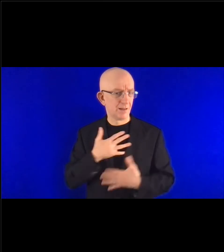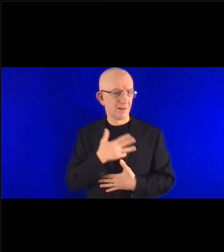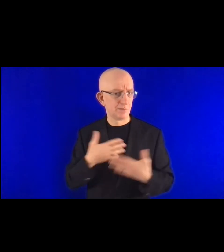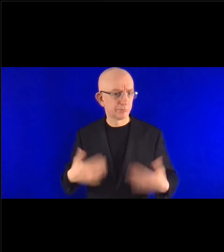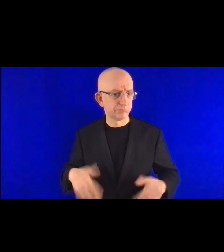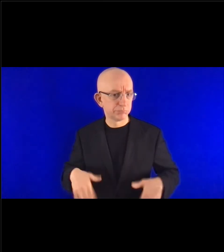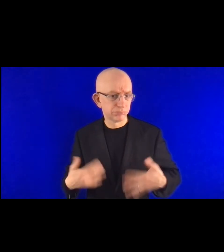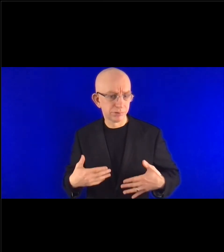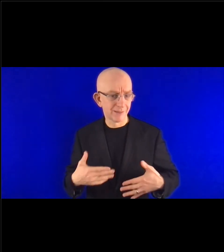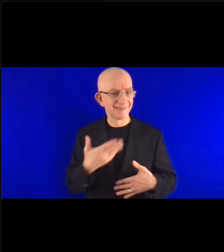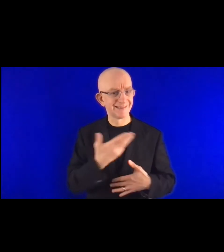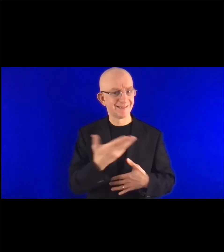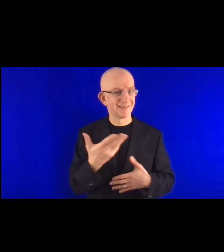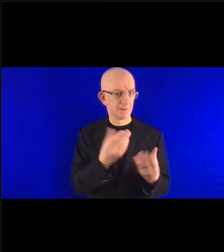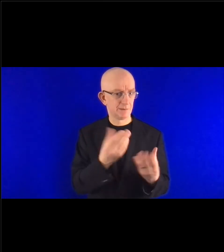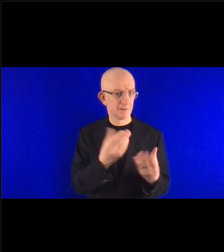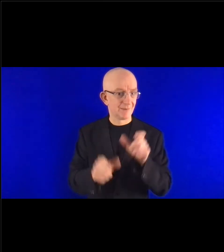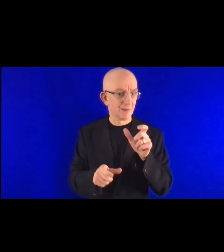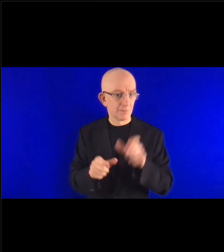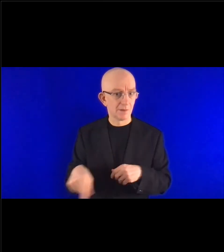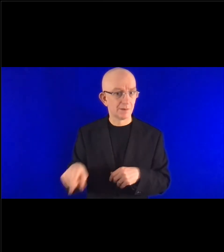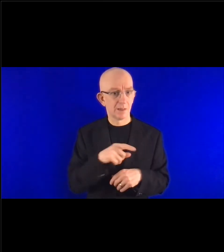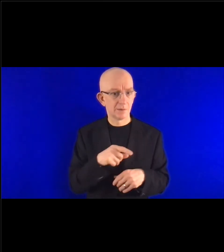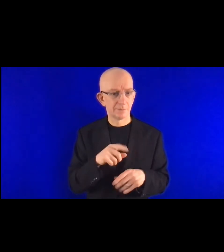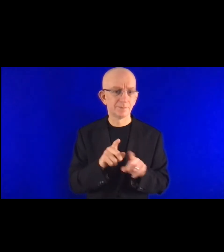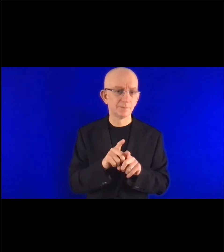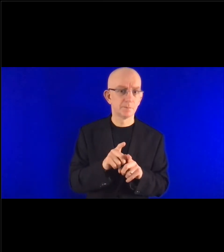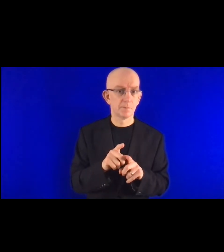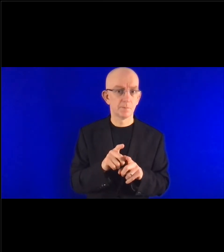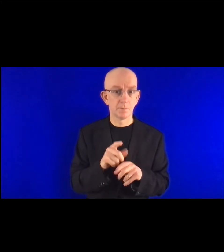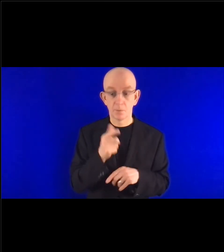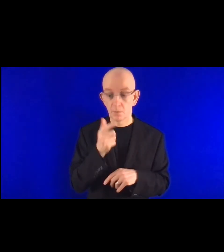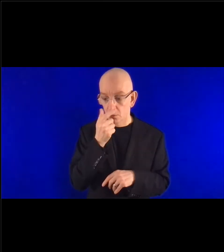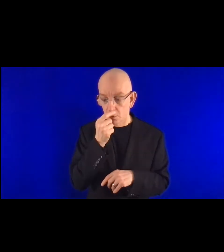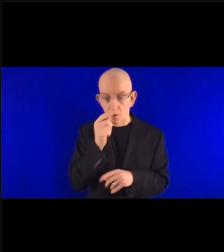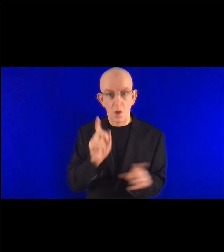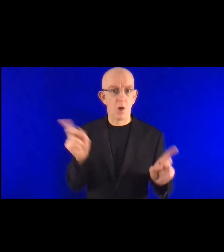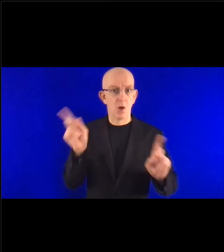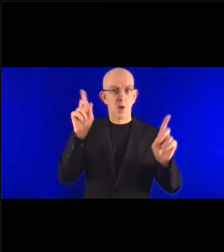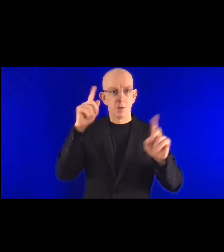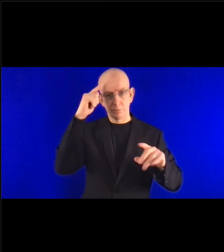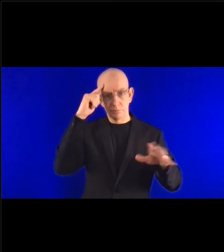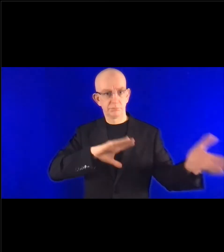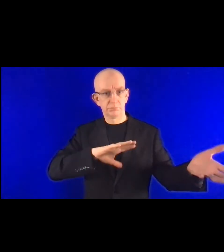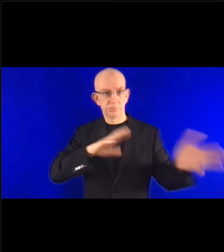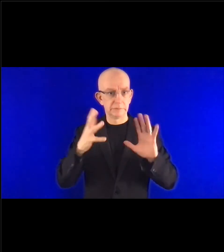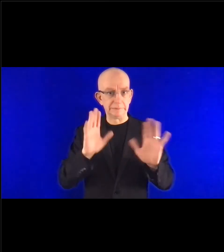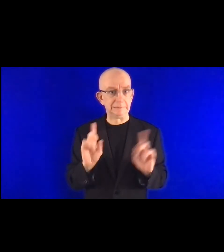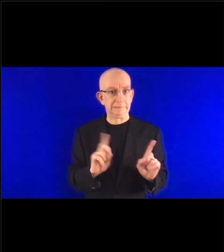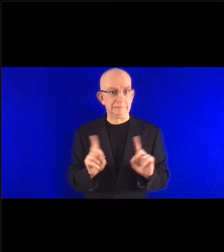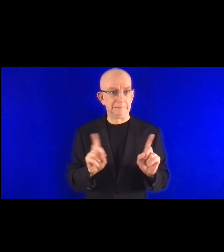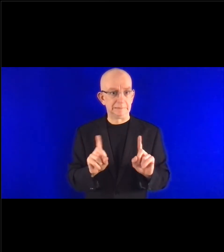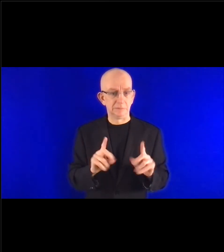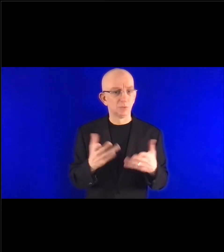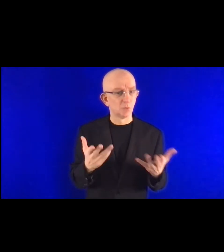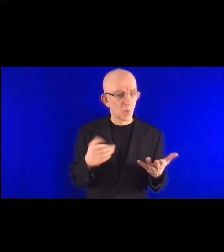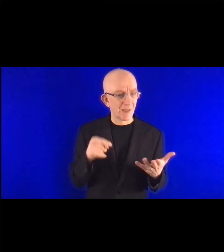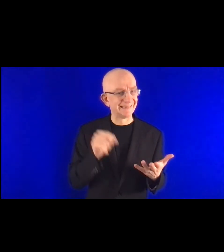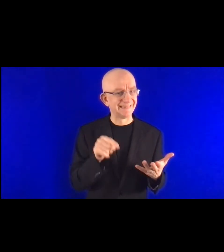making us choose between studying, going to school, having a job, social connections, leisure time, or being